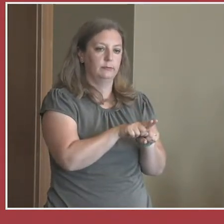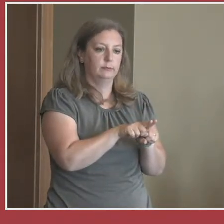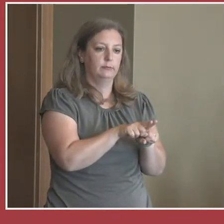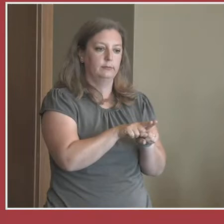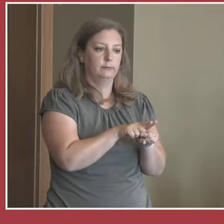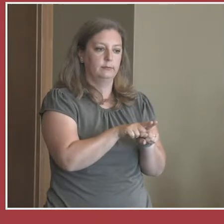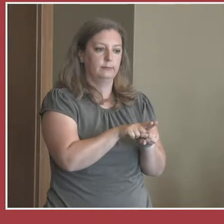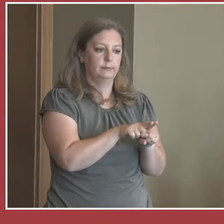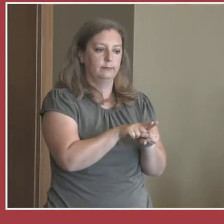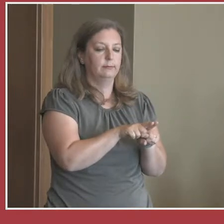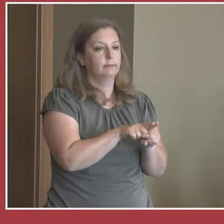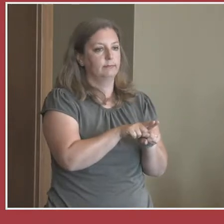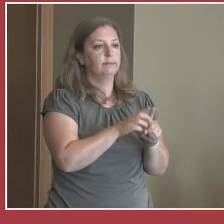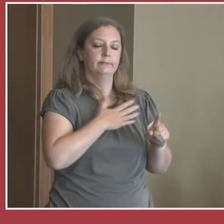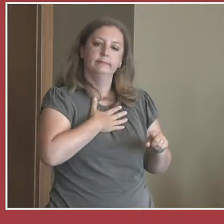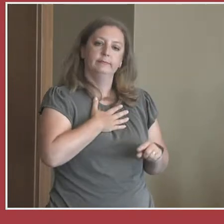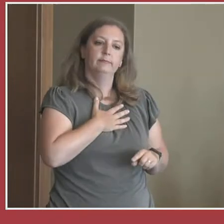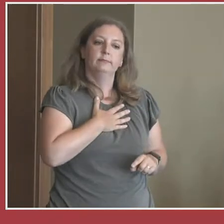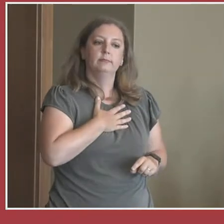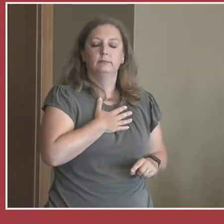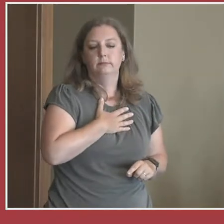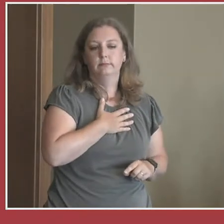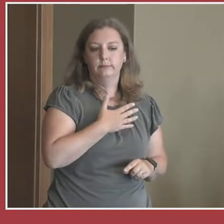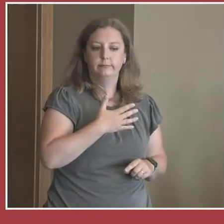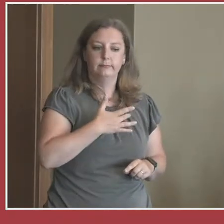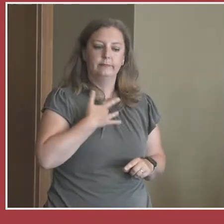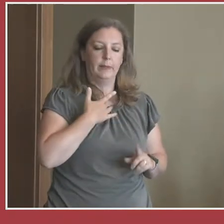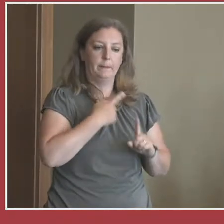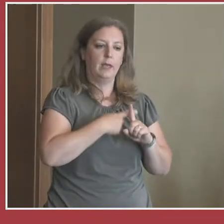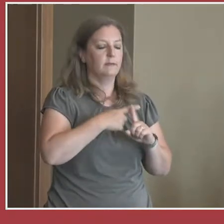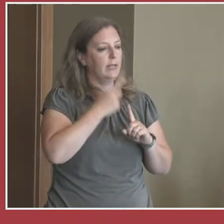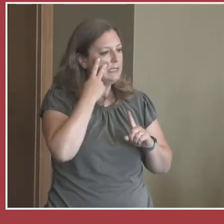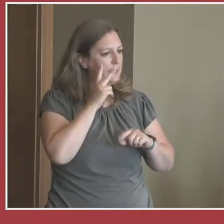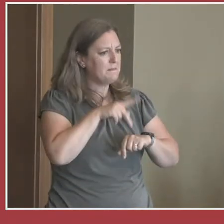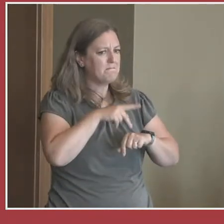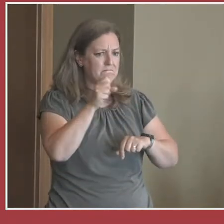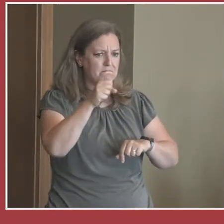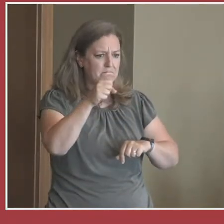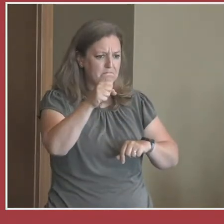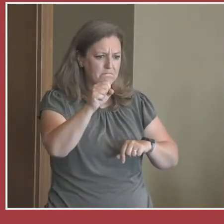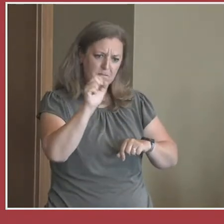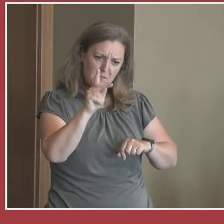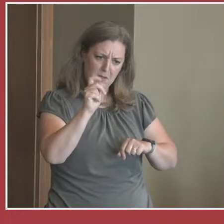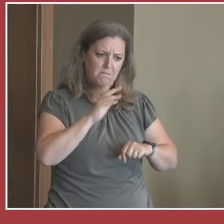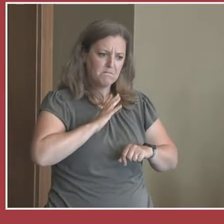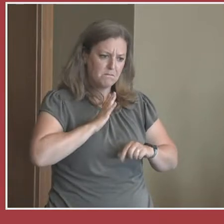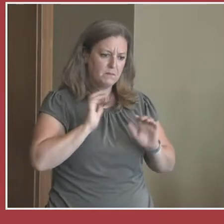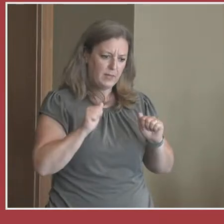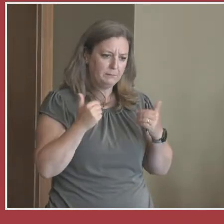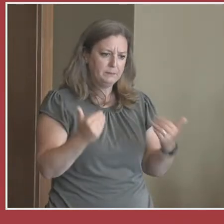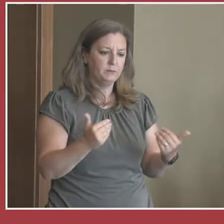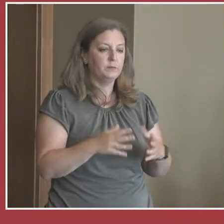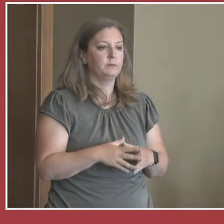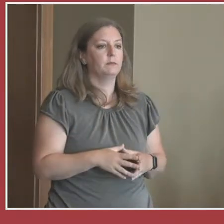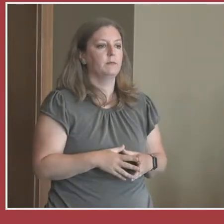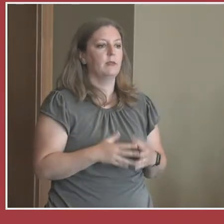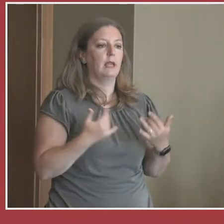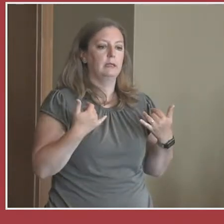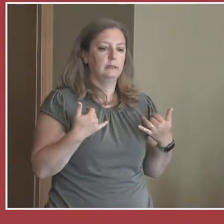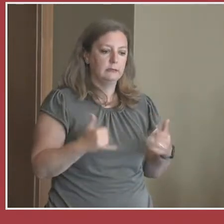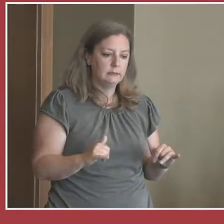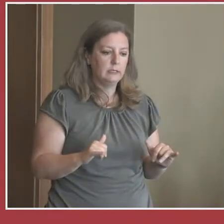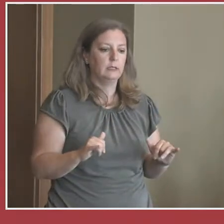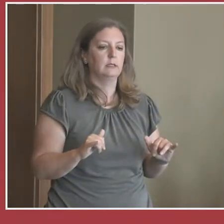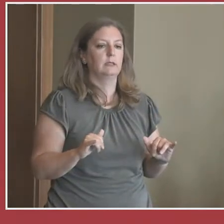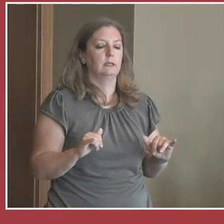very heartening to see all of our administrators go, yeah, okay, we can do this. And still allowing